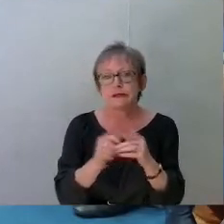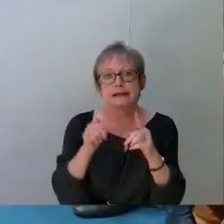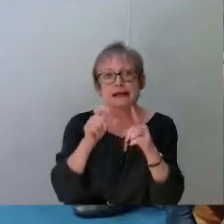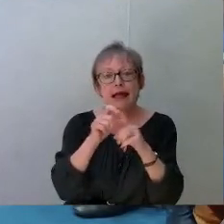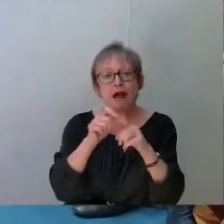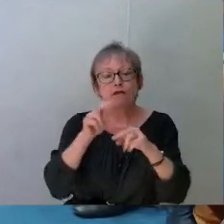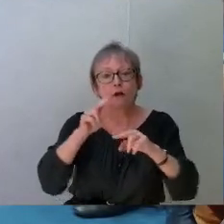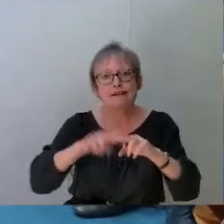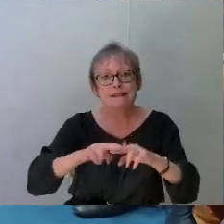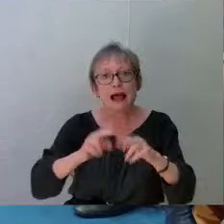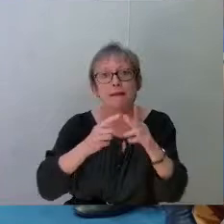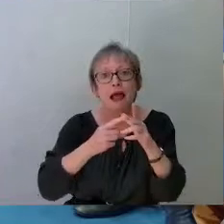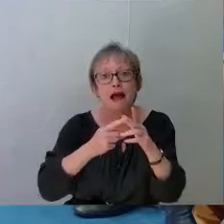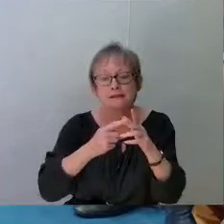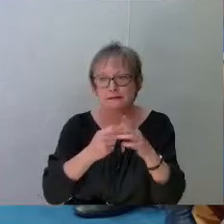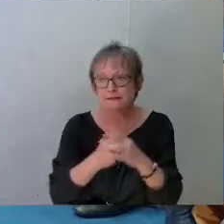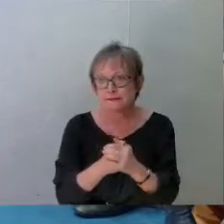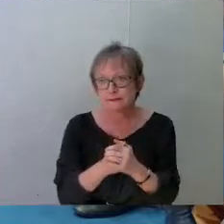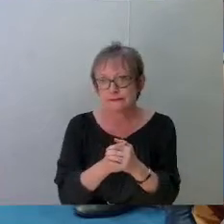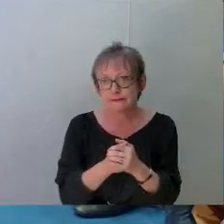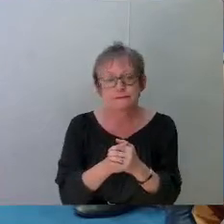Daniela Flores Ardila.